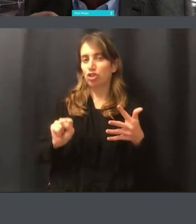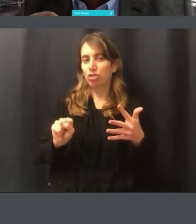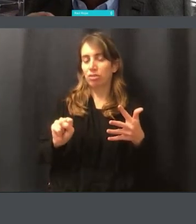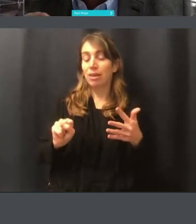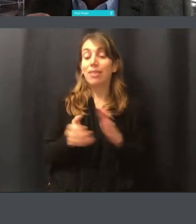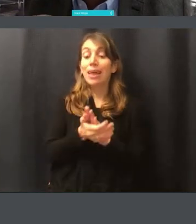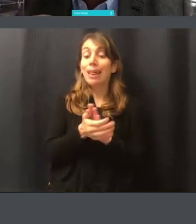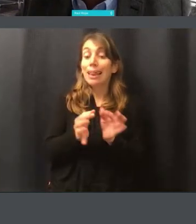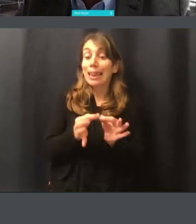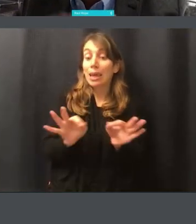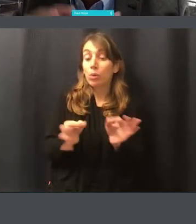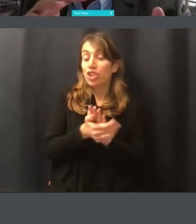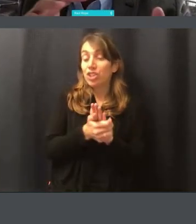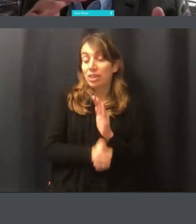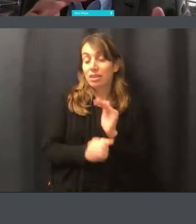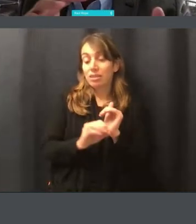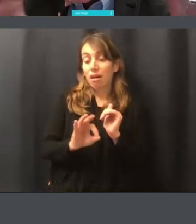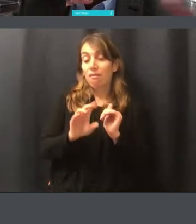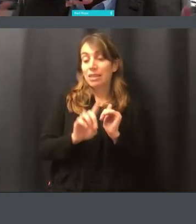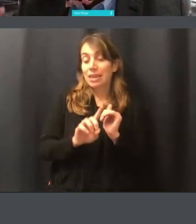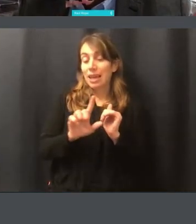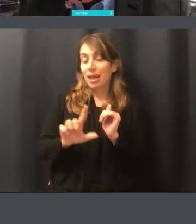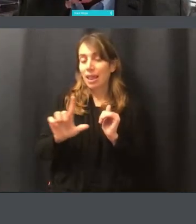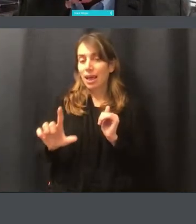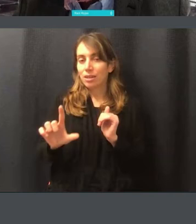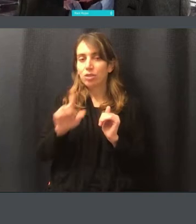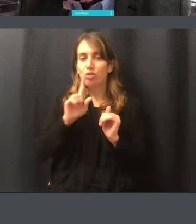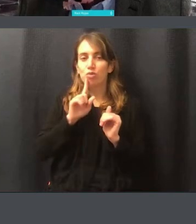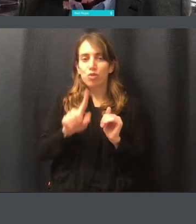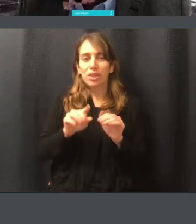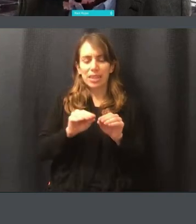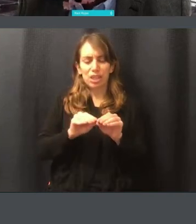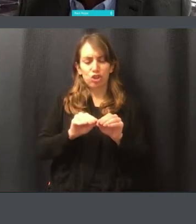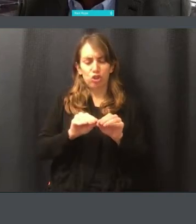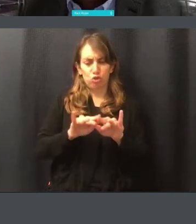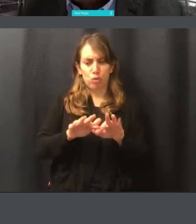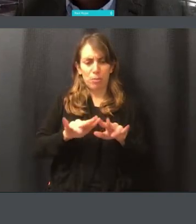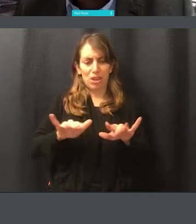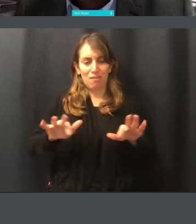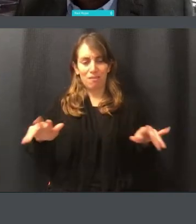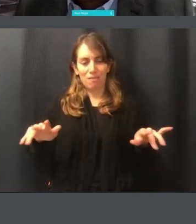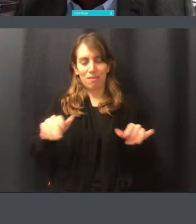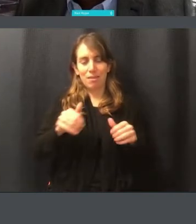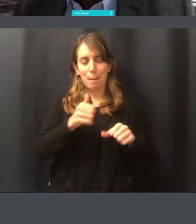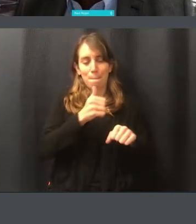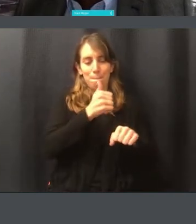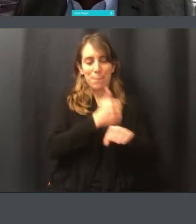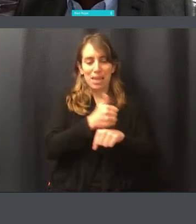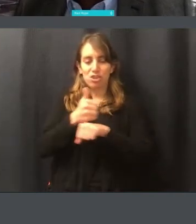distributed. They're distributed differently across languages. That's typically how they are. Very rarely is it equal.